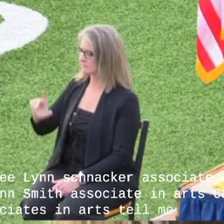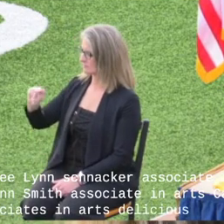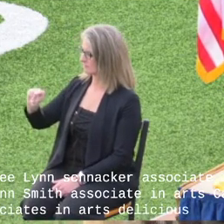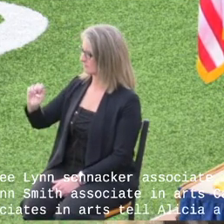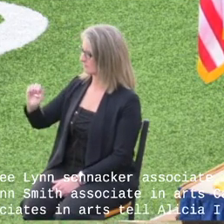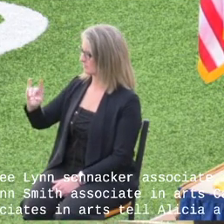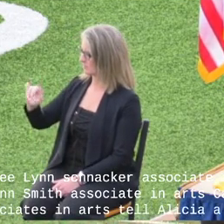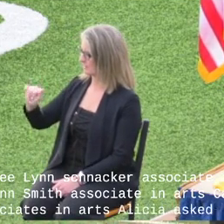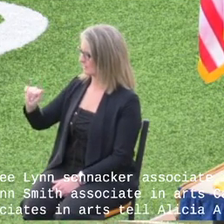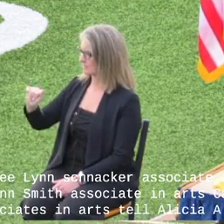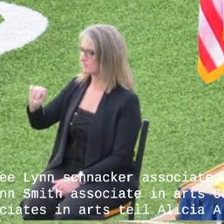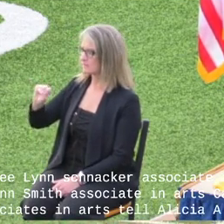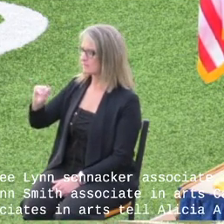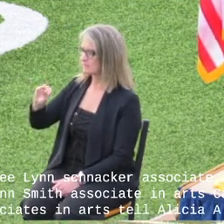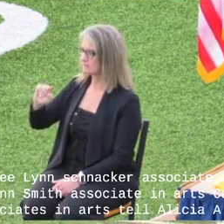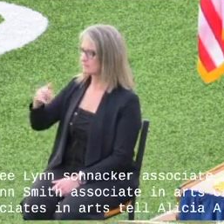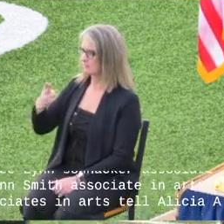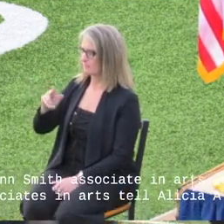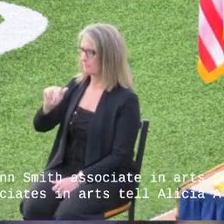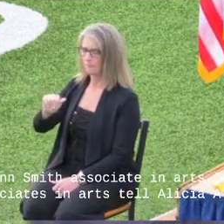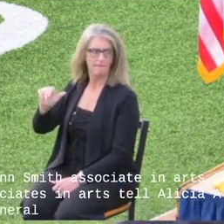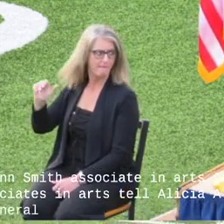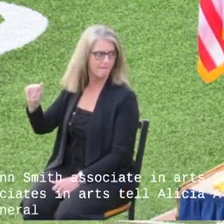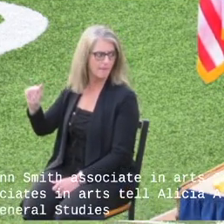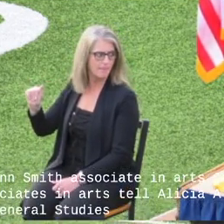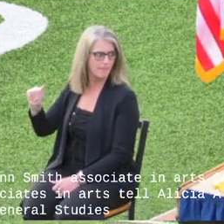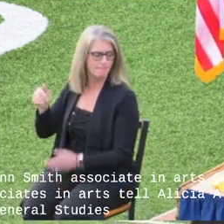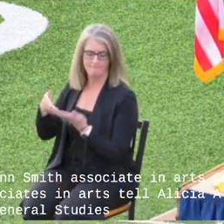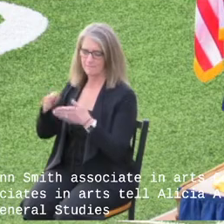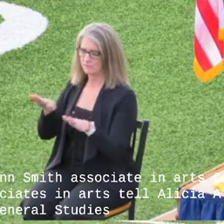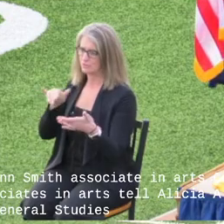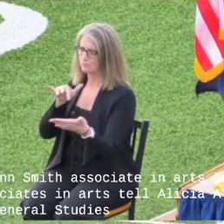Talisha A. Smith, Associate in General Studies.